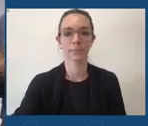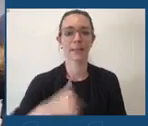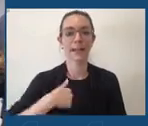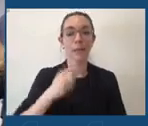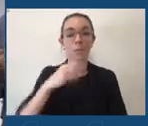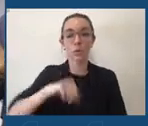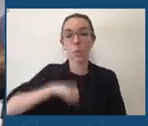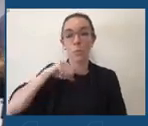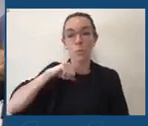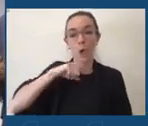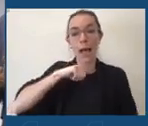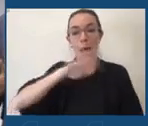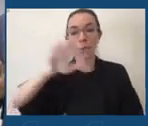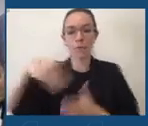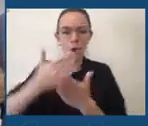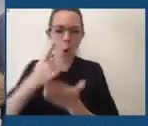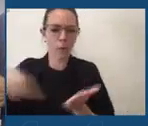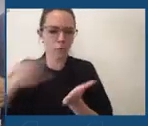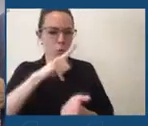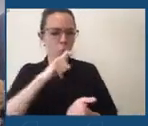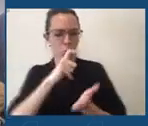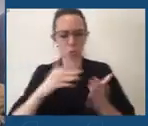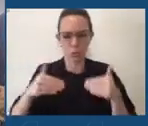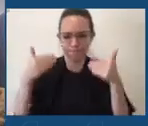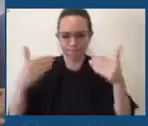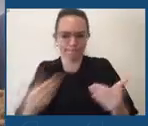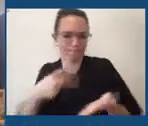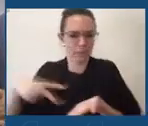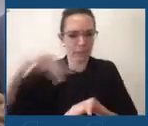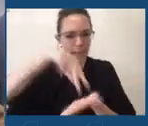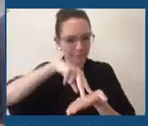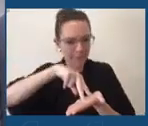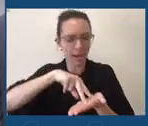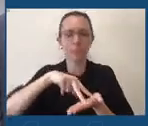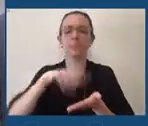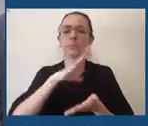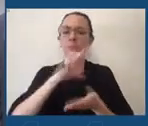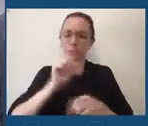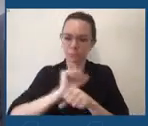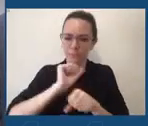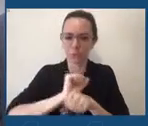call from all walks of life. And I believe that we'll continue to